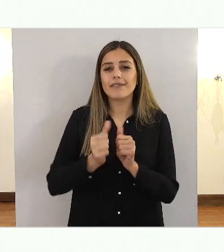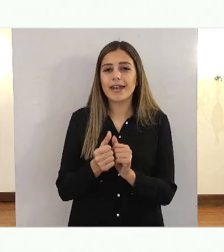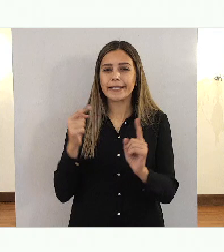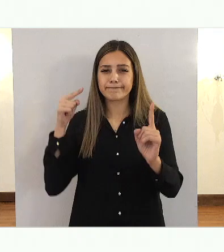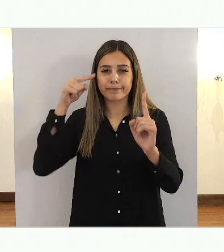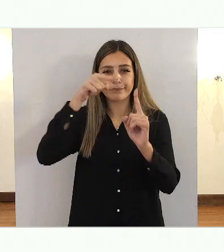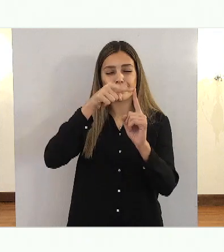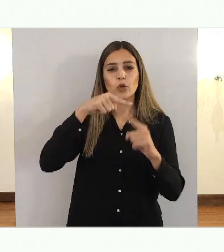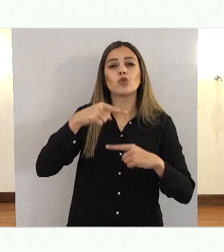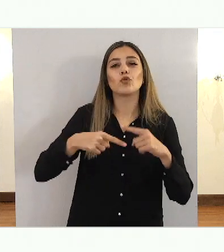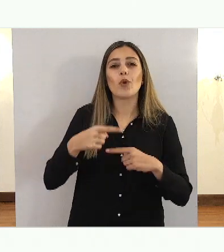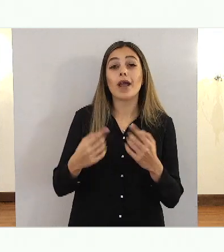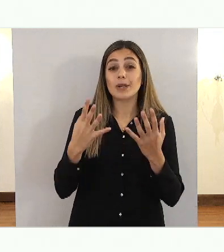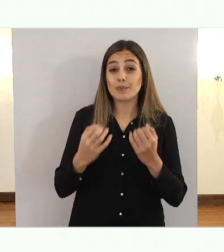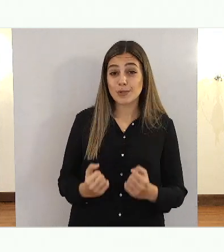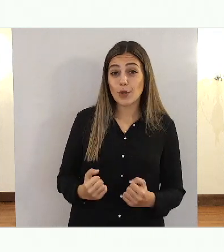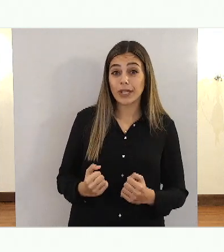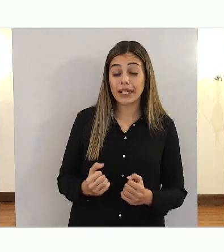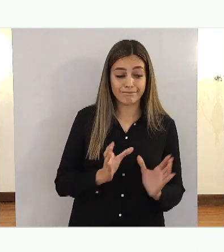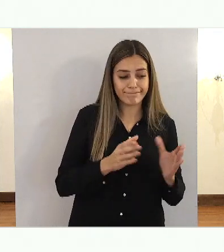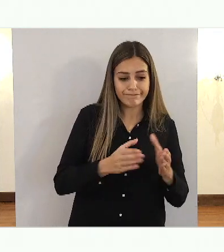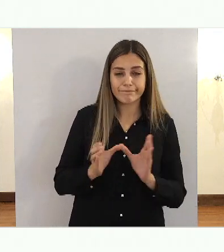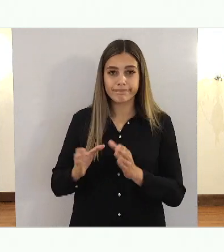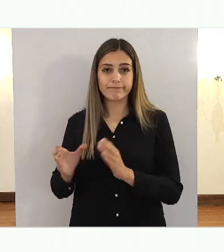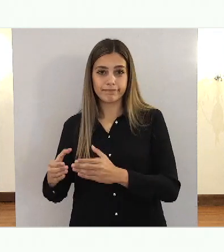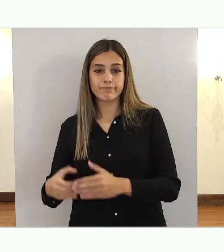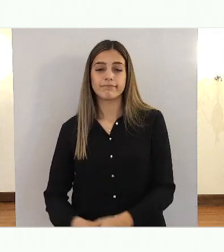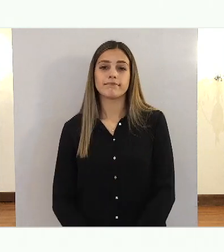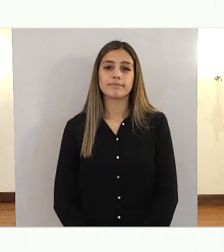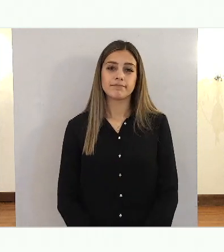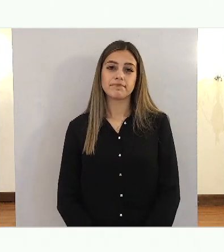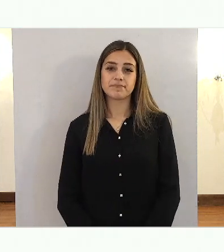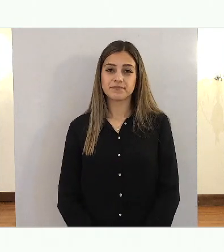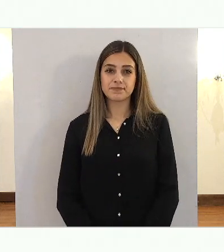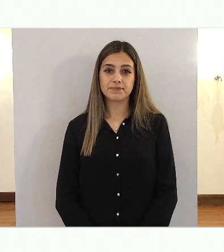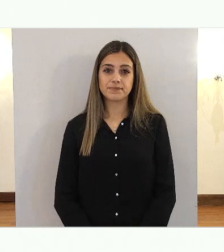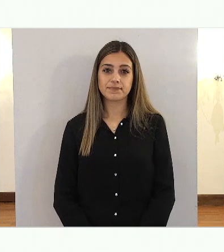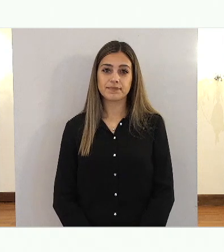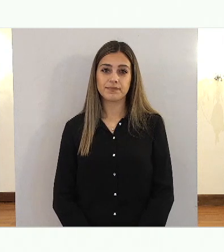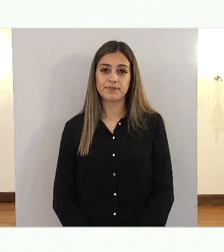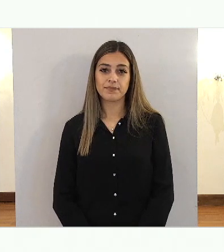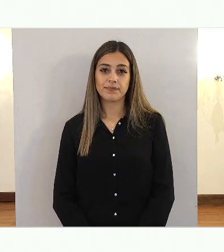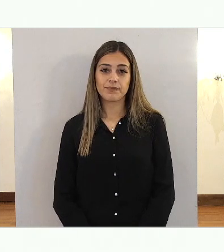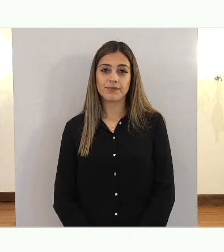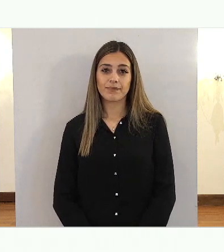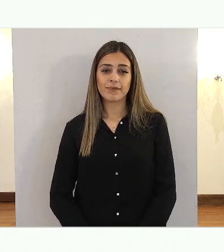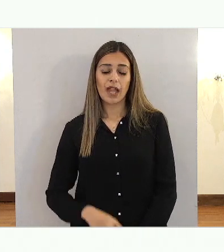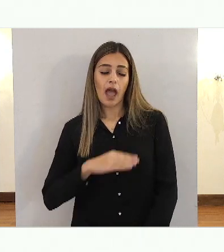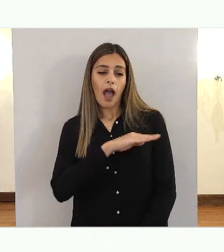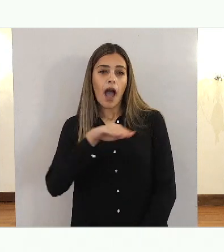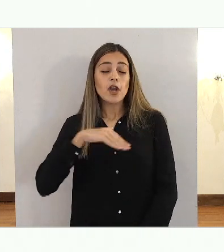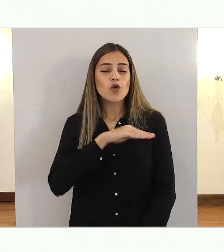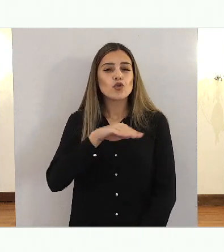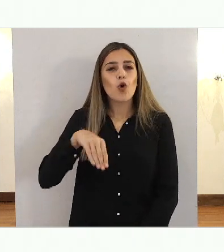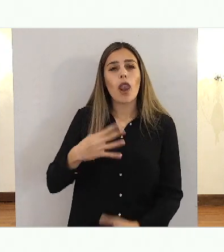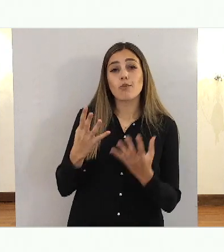the specific needs and expertise of the different groups. We have all needed to go to the doctor